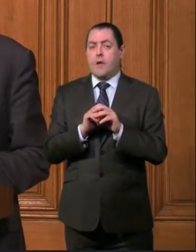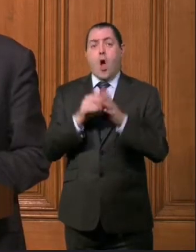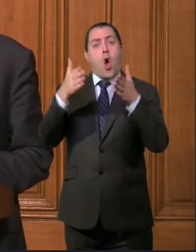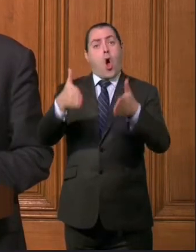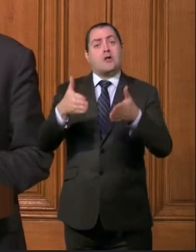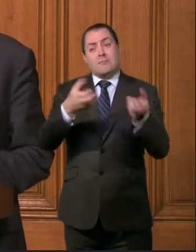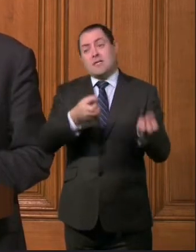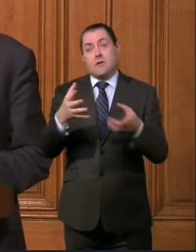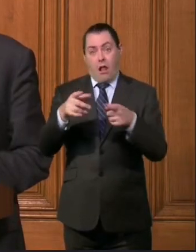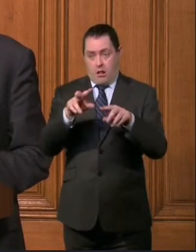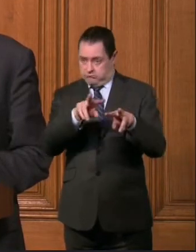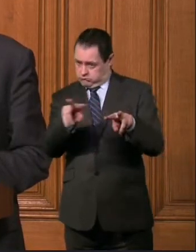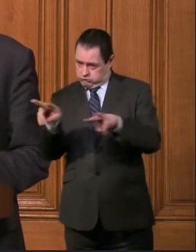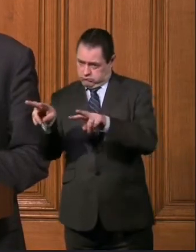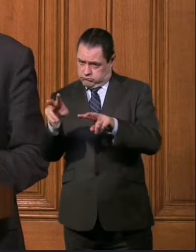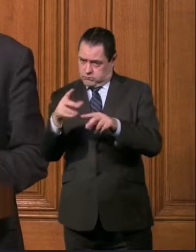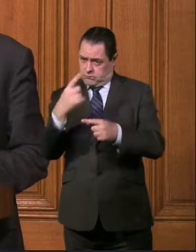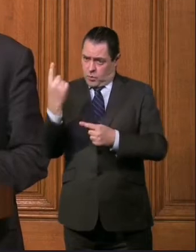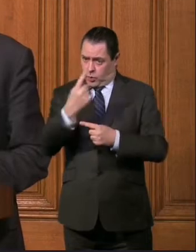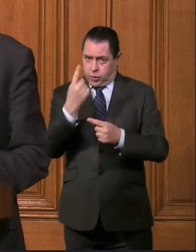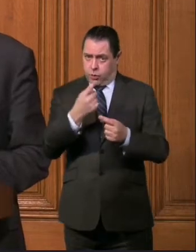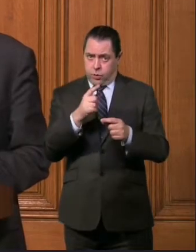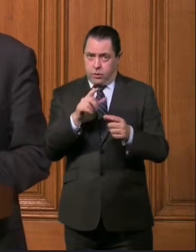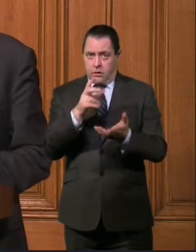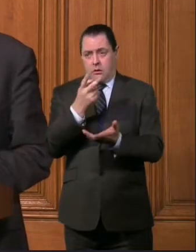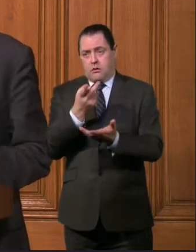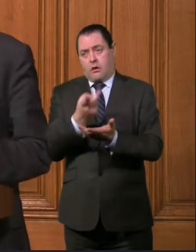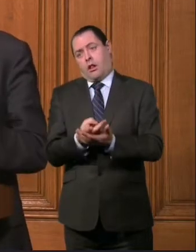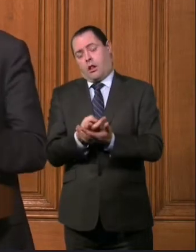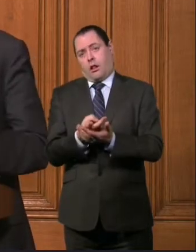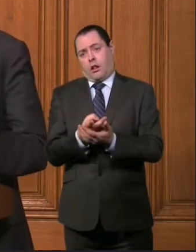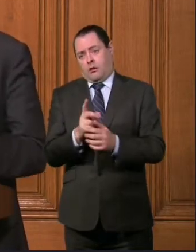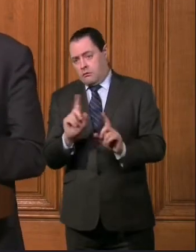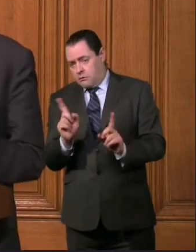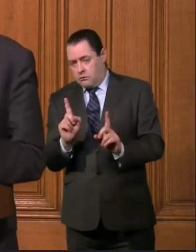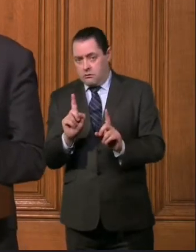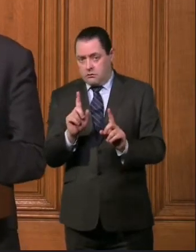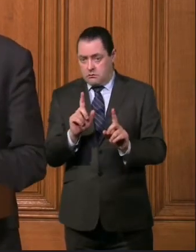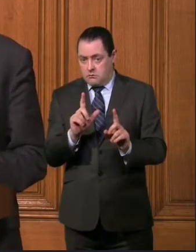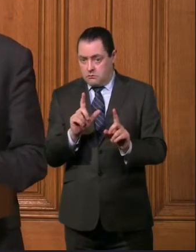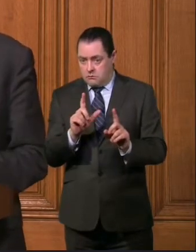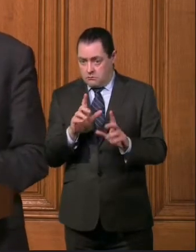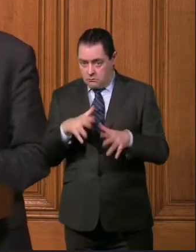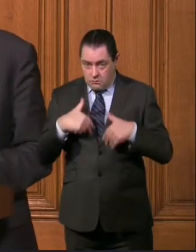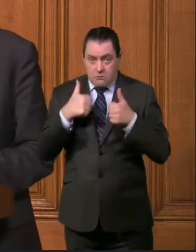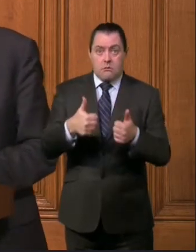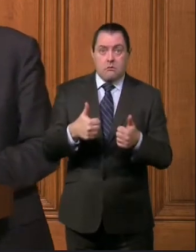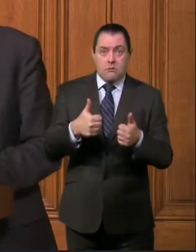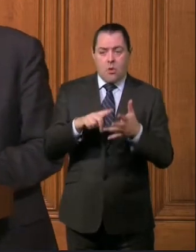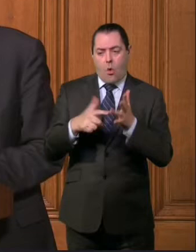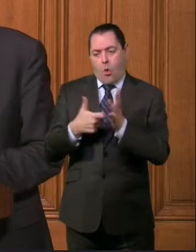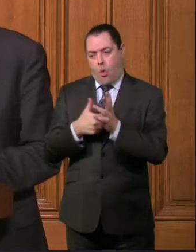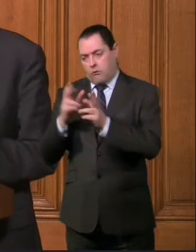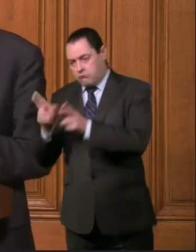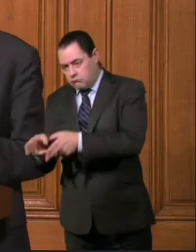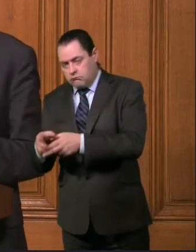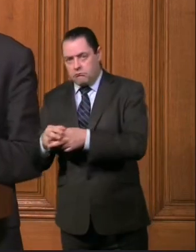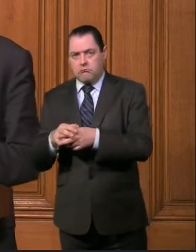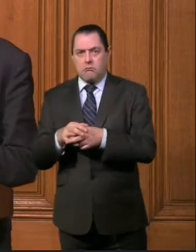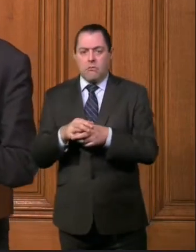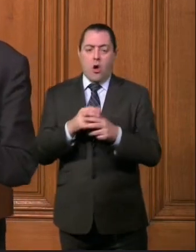the virus, the outcomes for those with the original virus or the new variant look the same. So there's